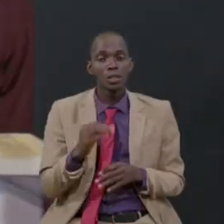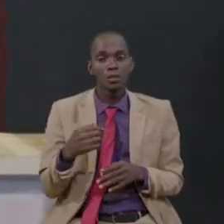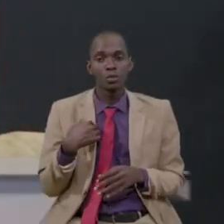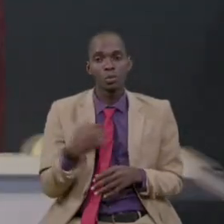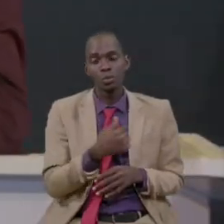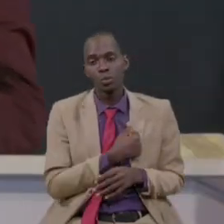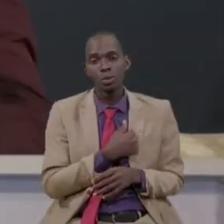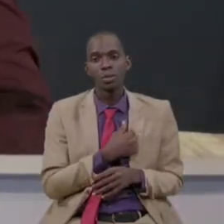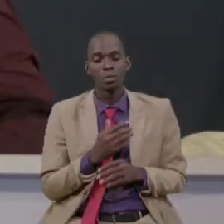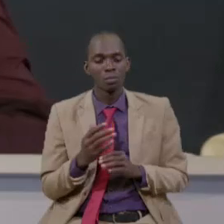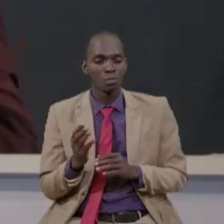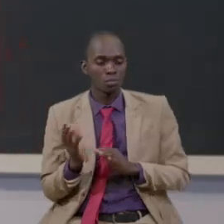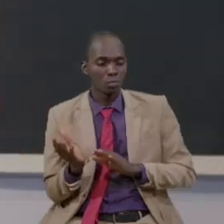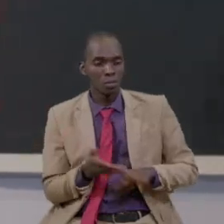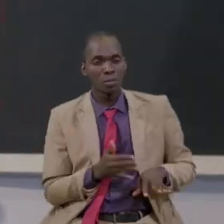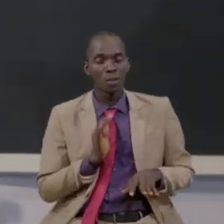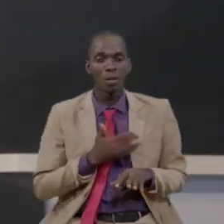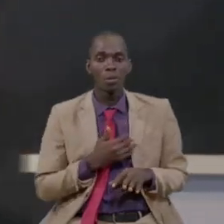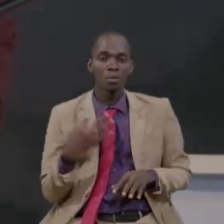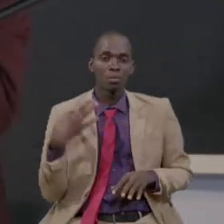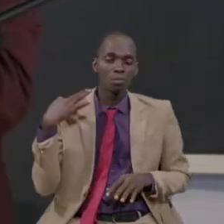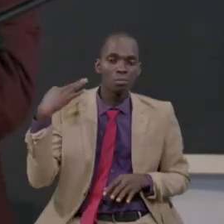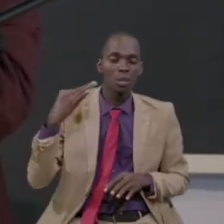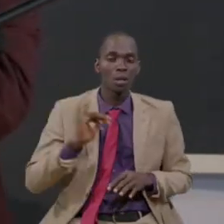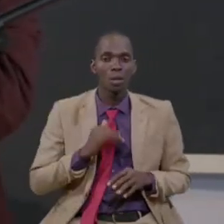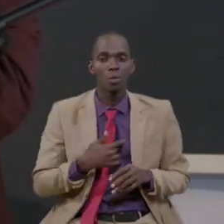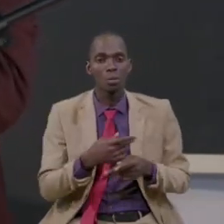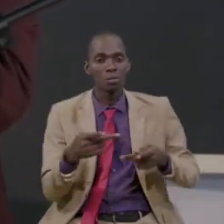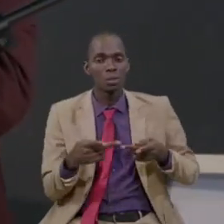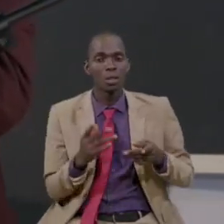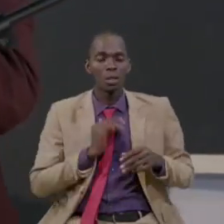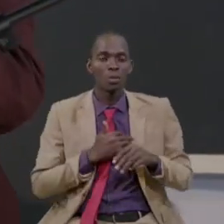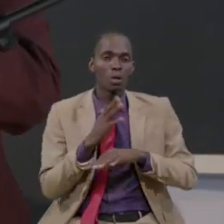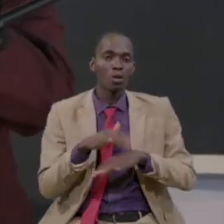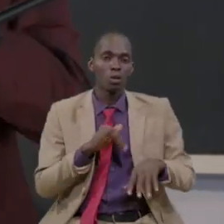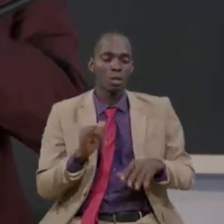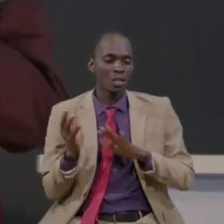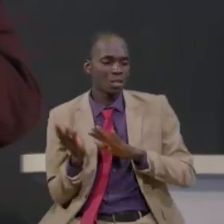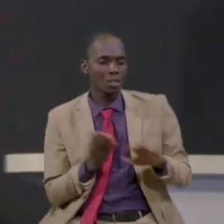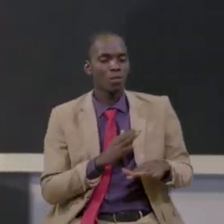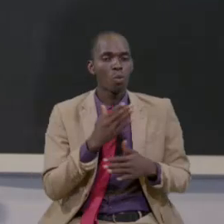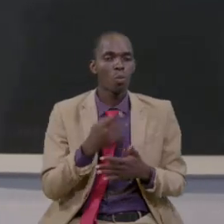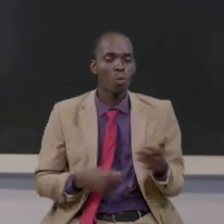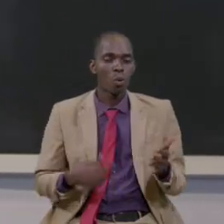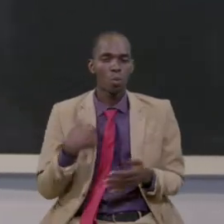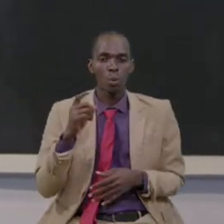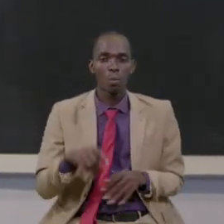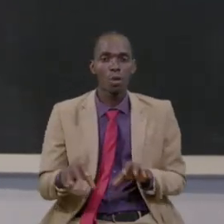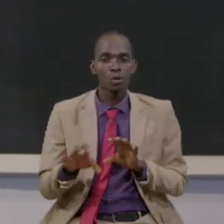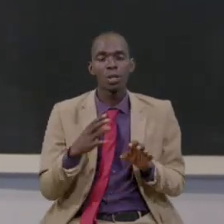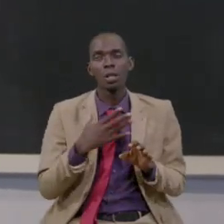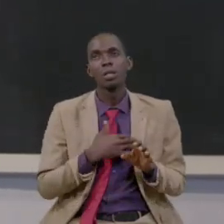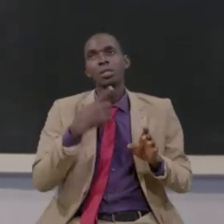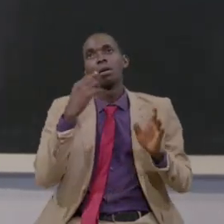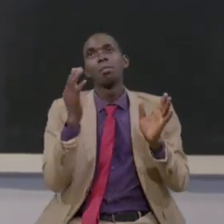position, a calling, and we abandon what we're to do, and we say, praise the Lord,